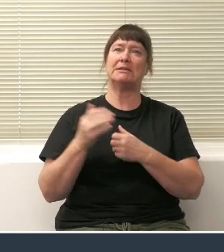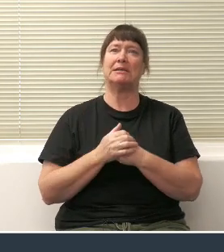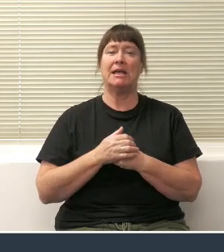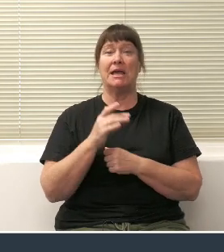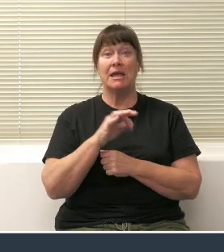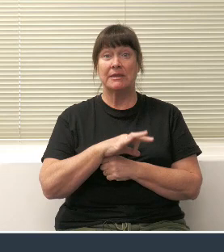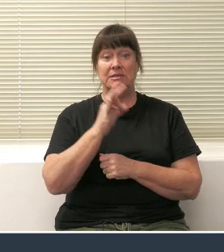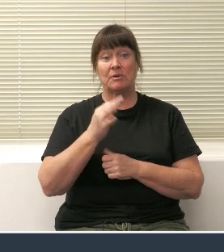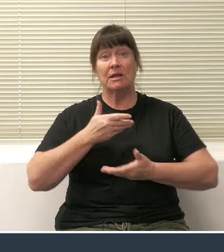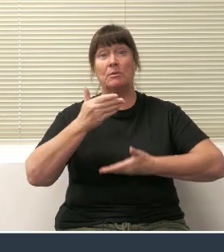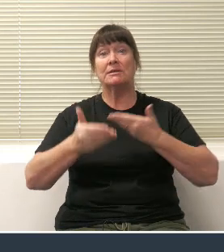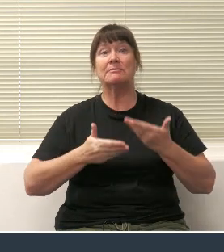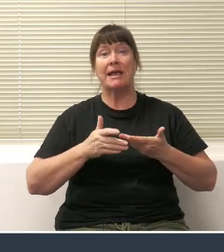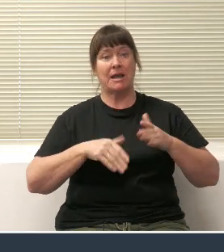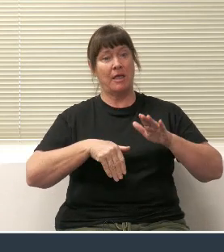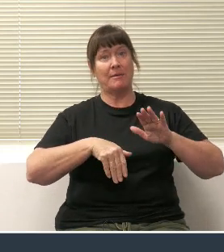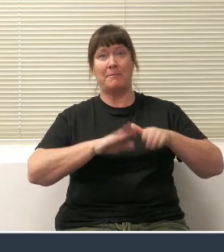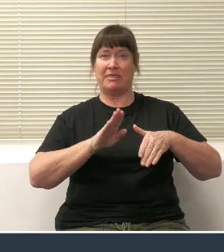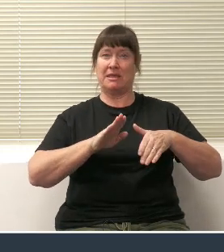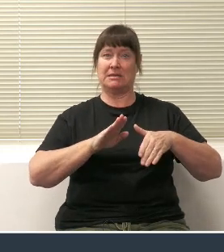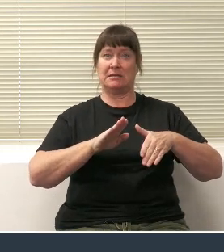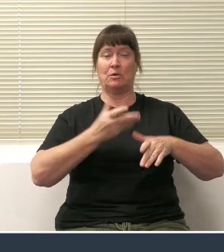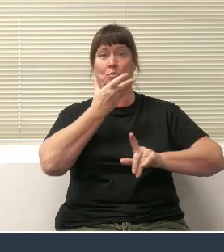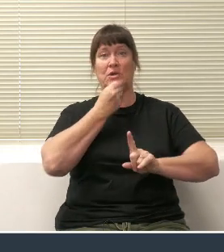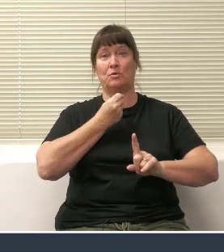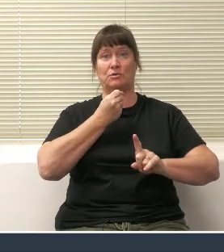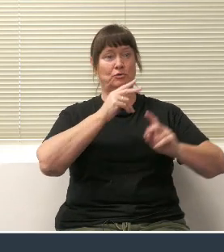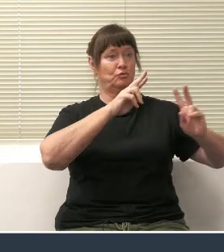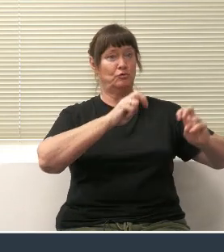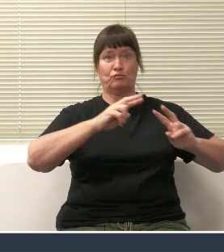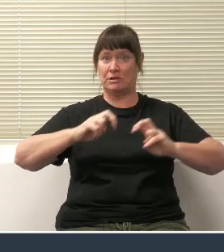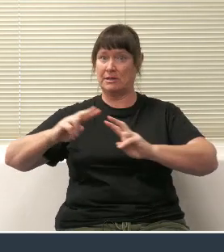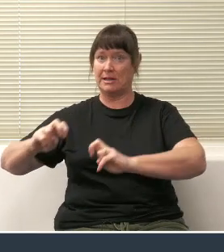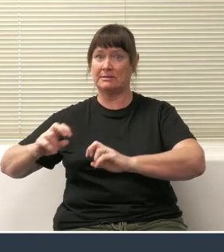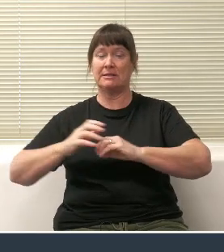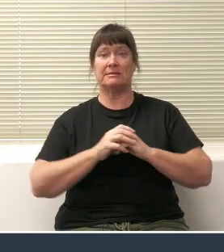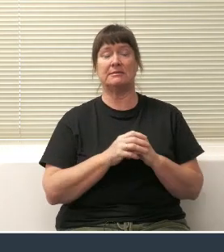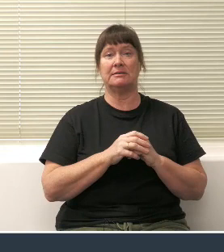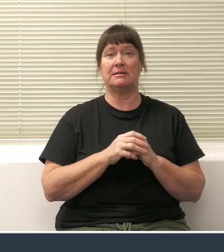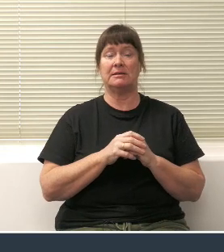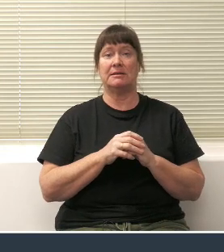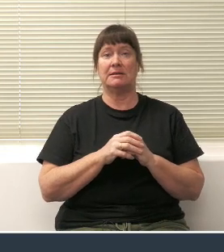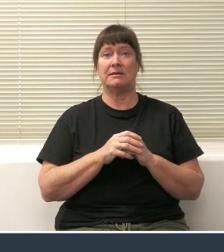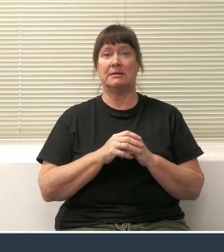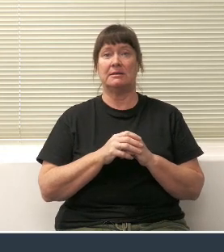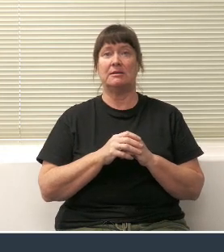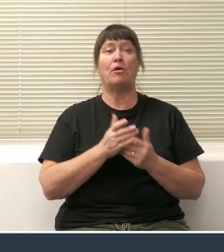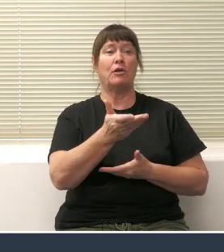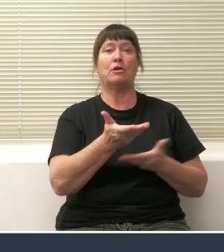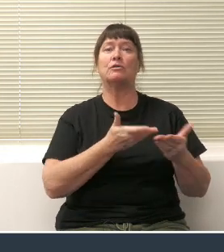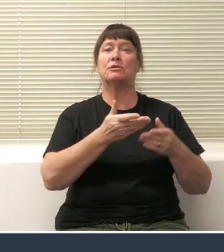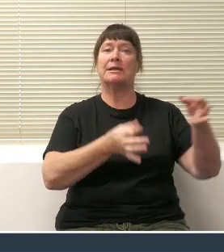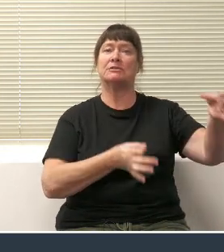this morning is outline the methodology that we undertook in doing the analysis on the